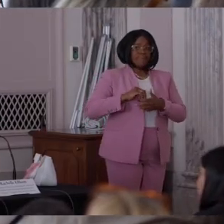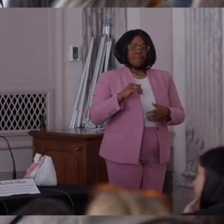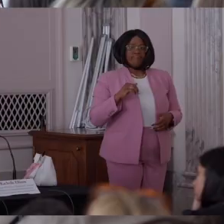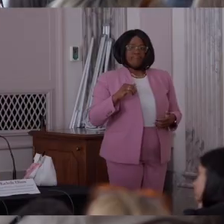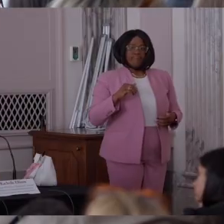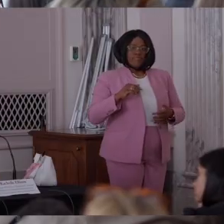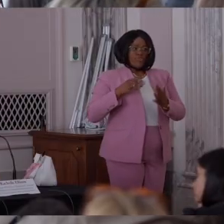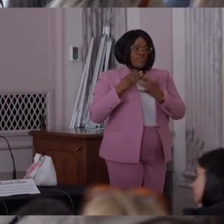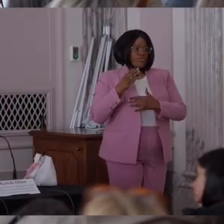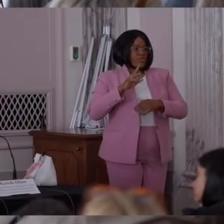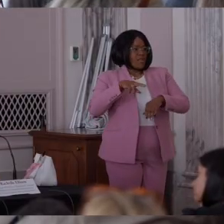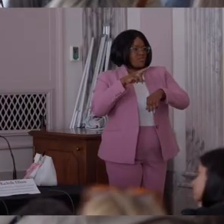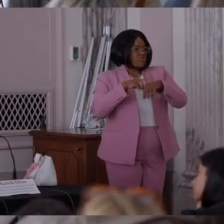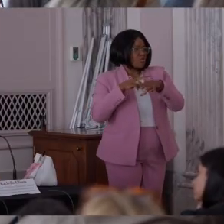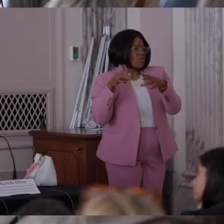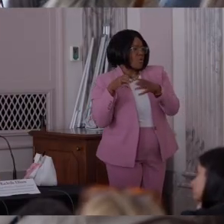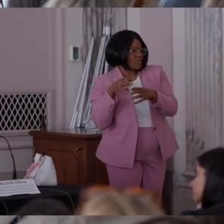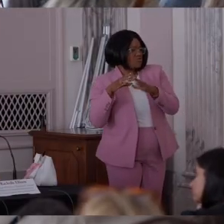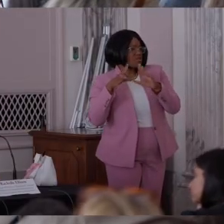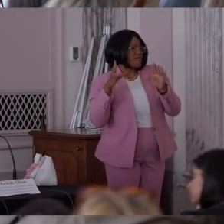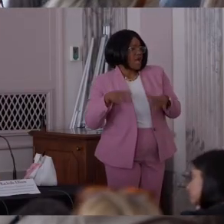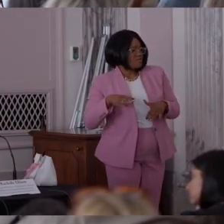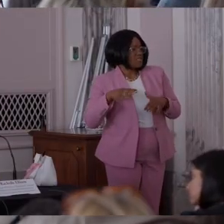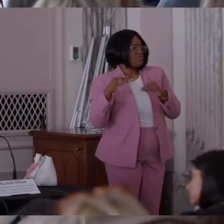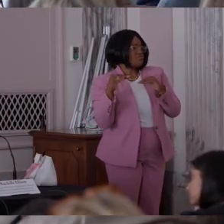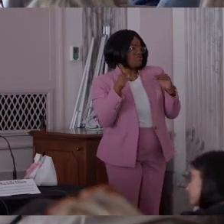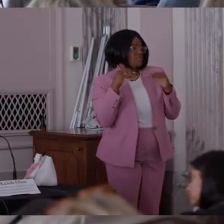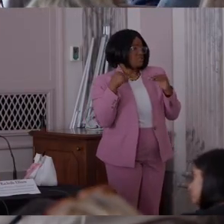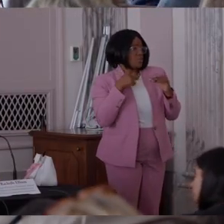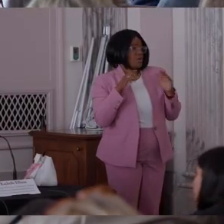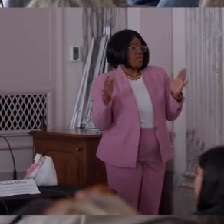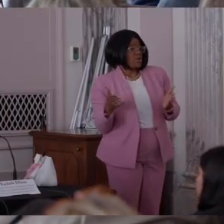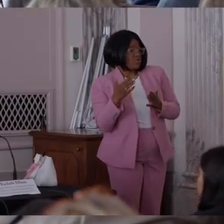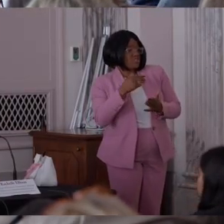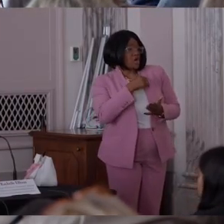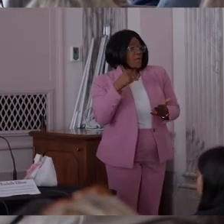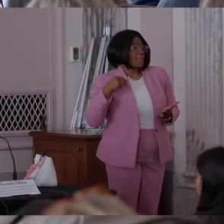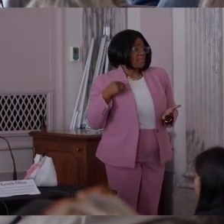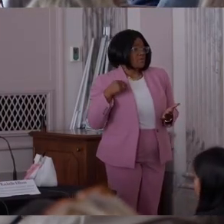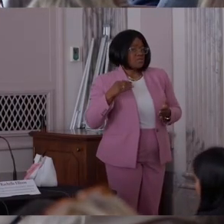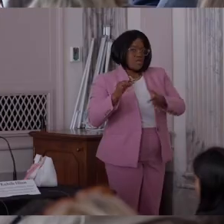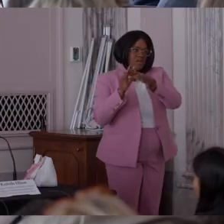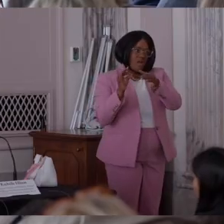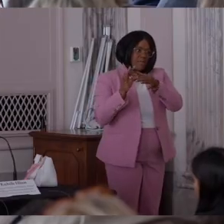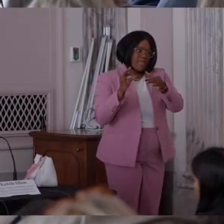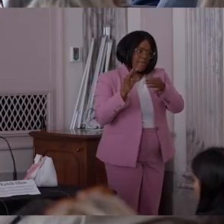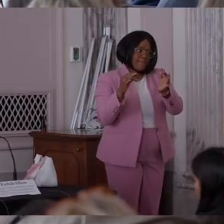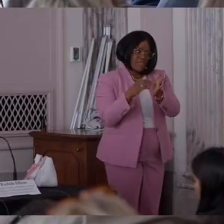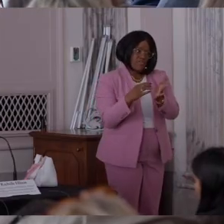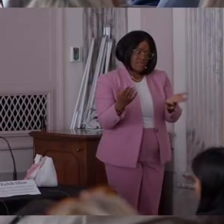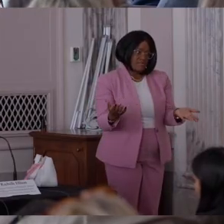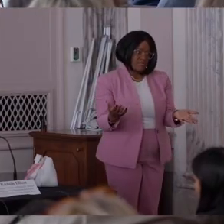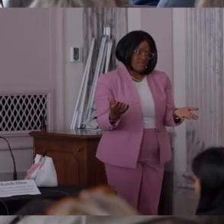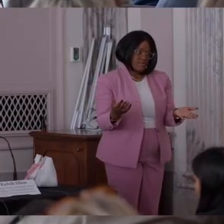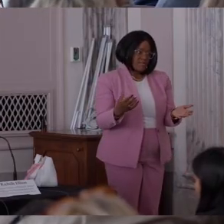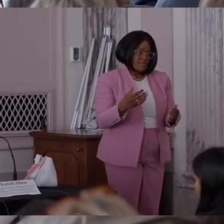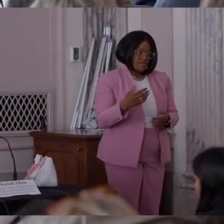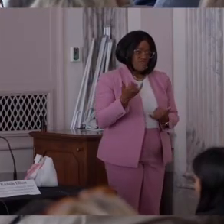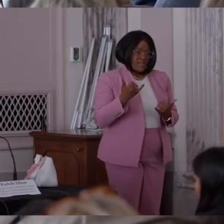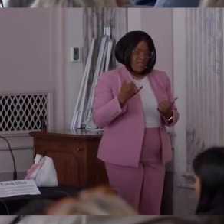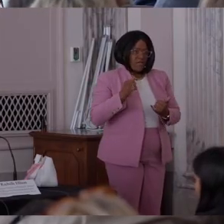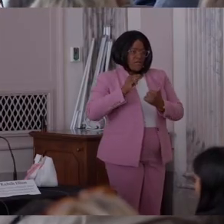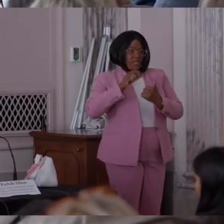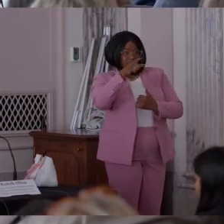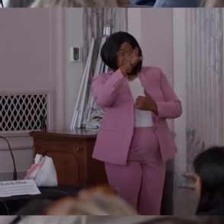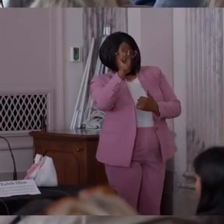through the National Coalition of Housing Justice, and we're also encouraging our members to make comments because they have to address those comments.